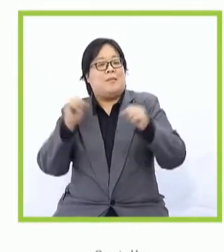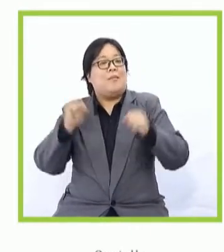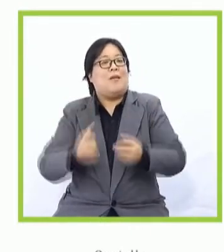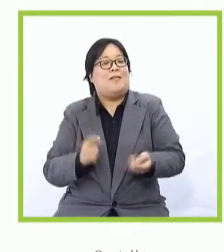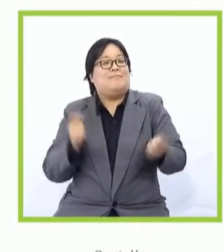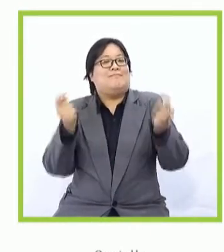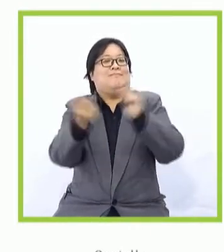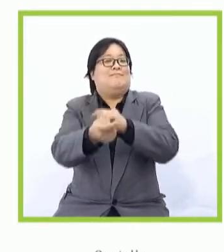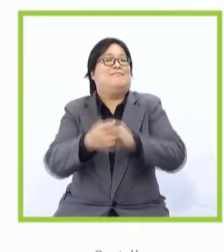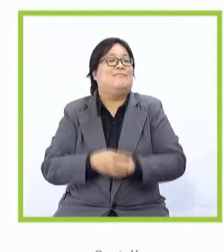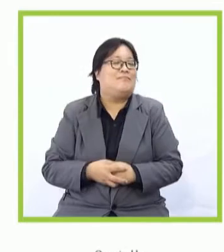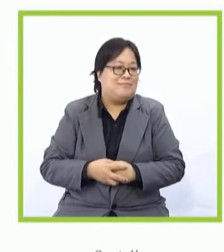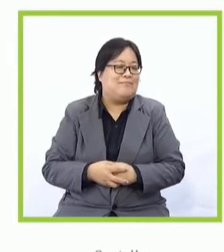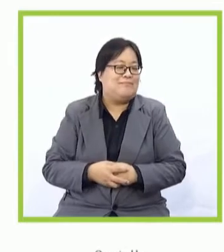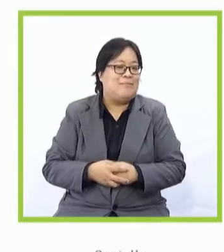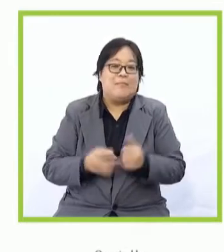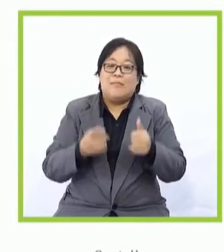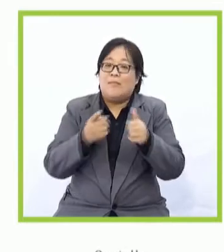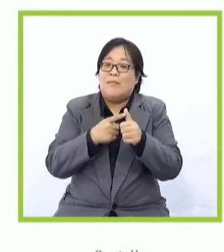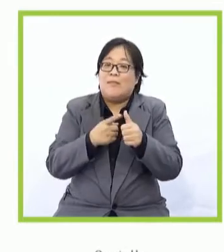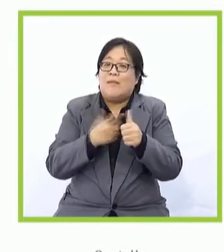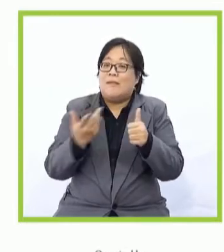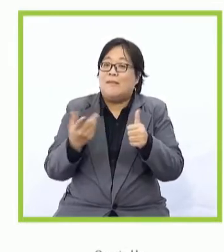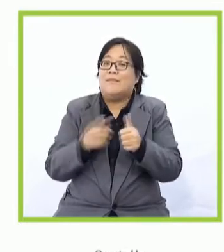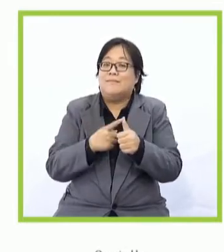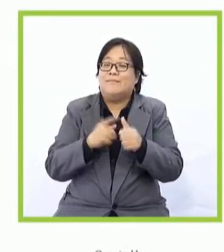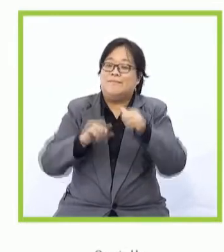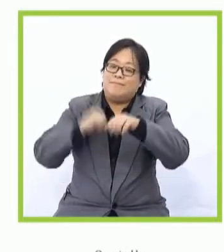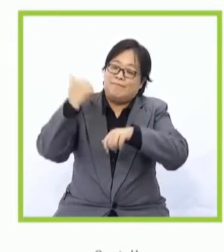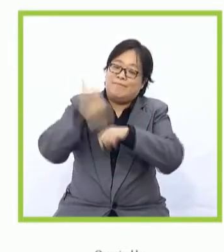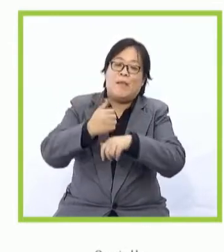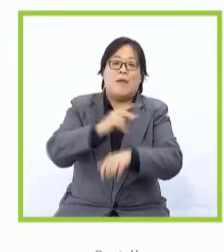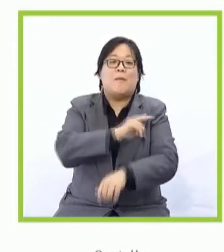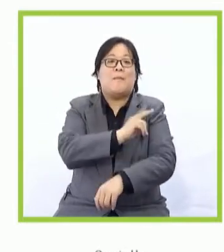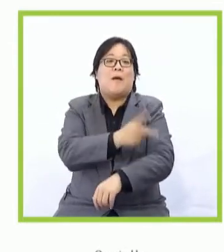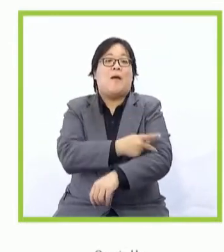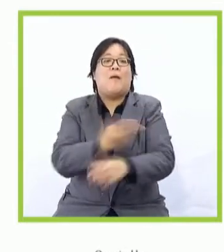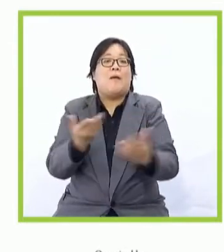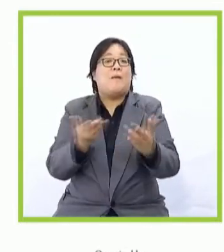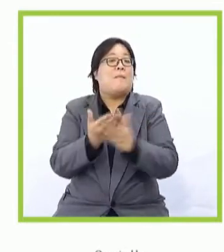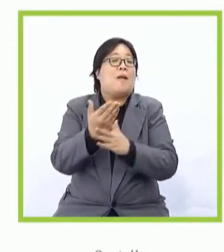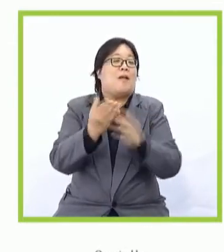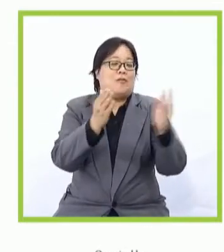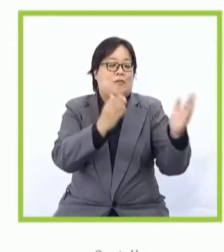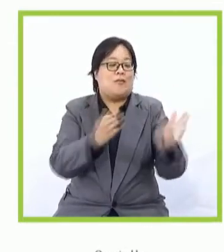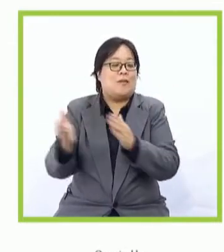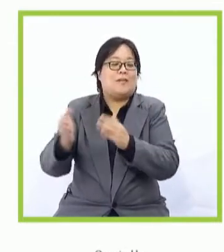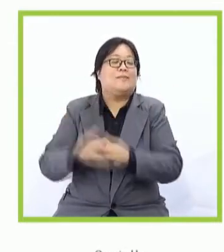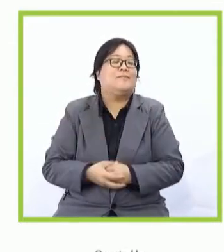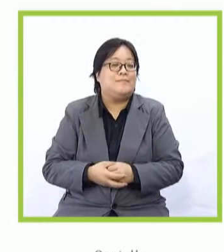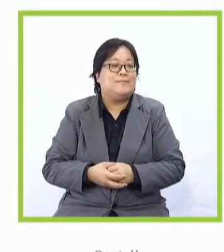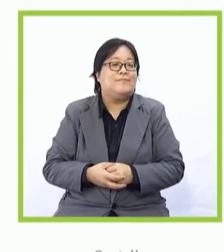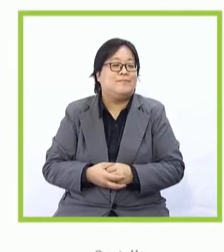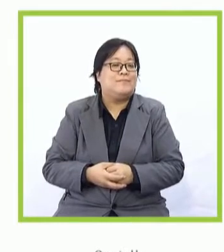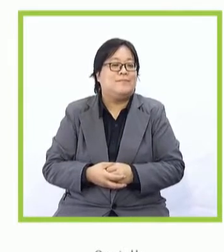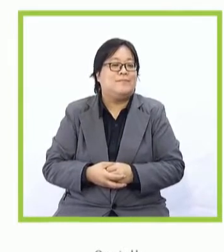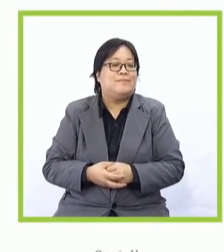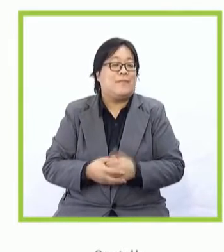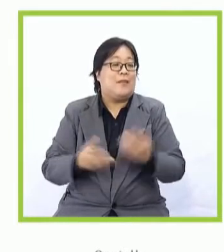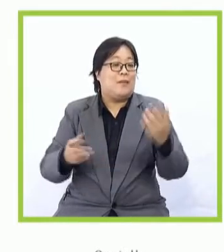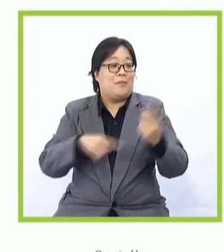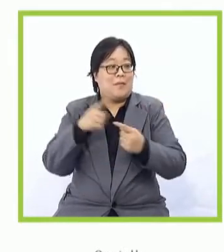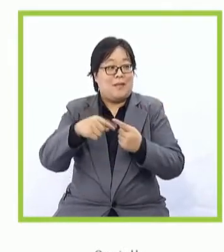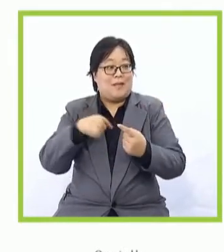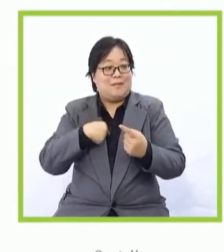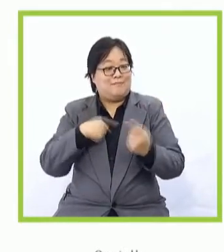difference? The first is about building power through organizing. So when I